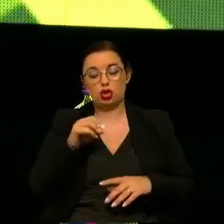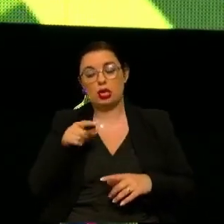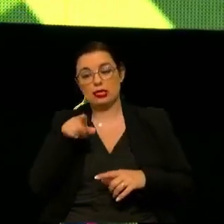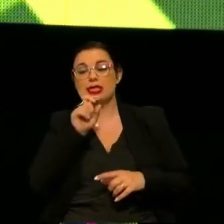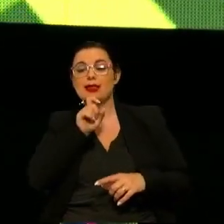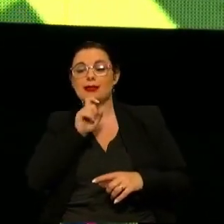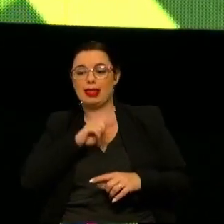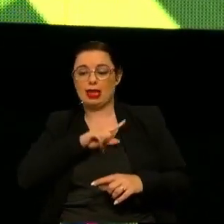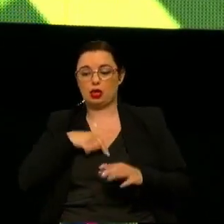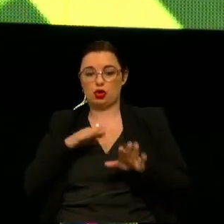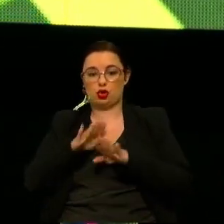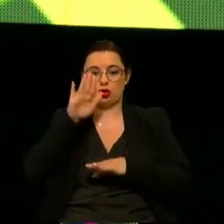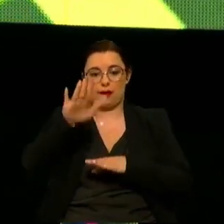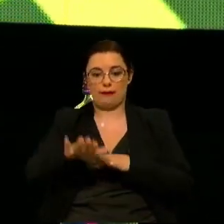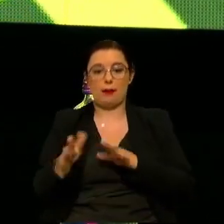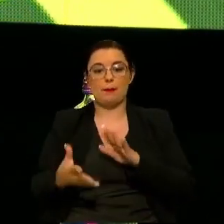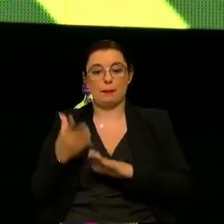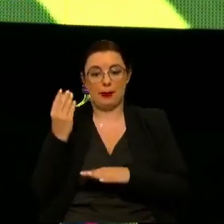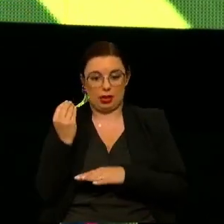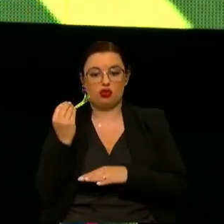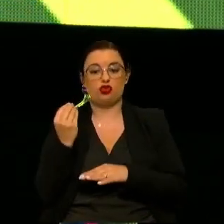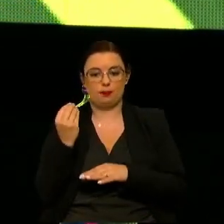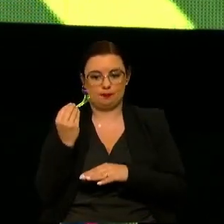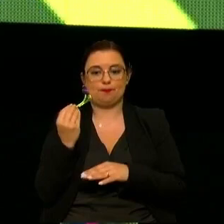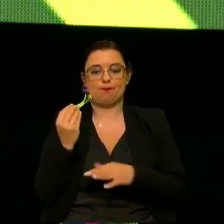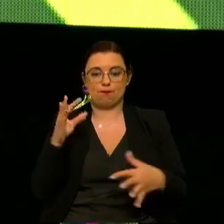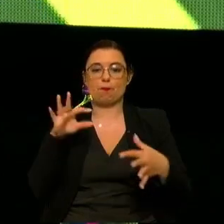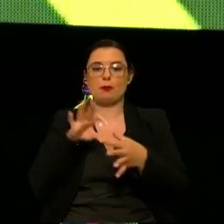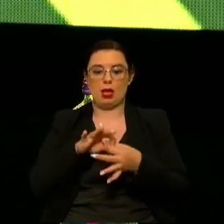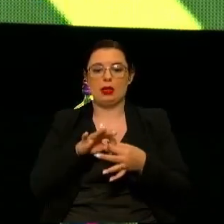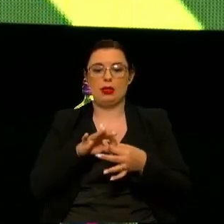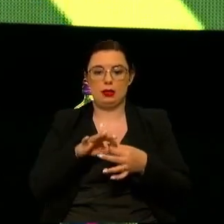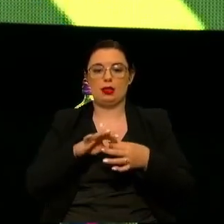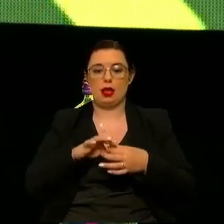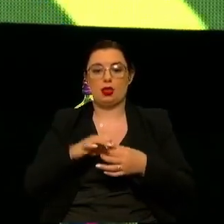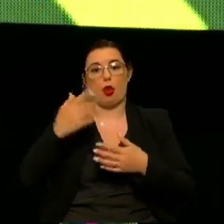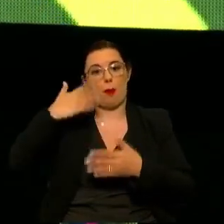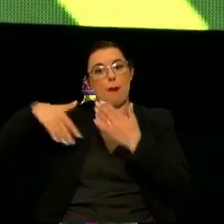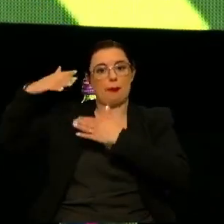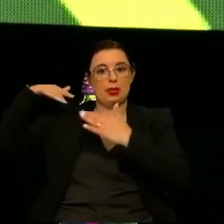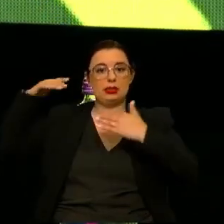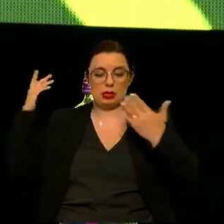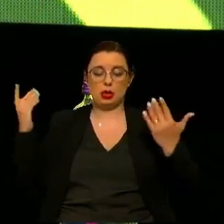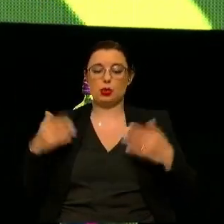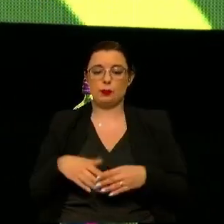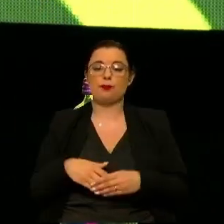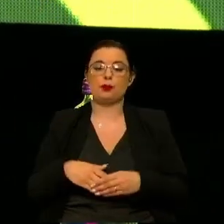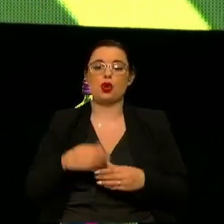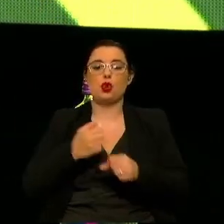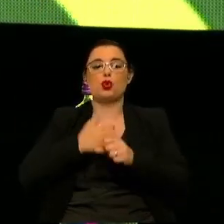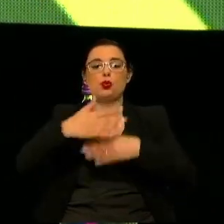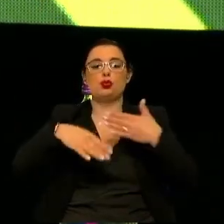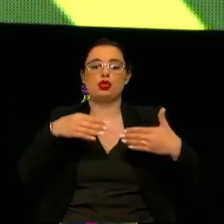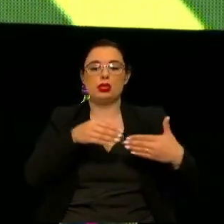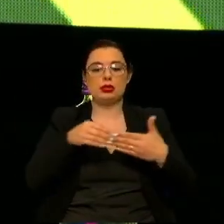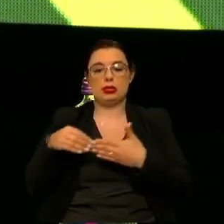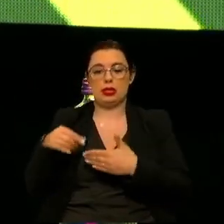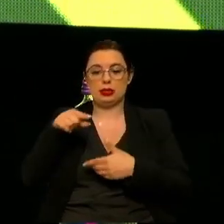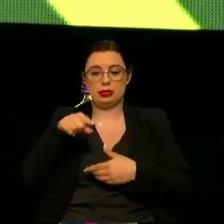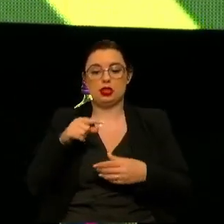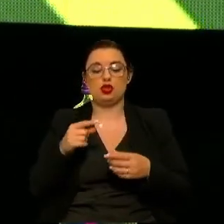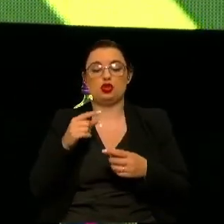partners in QCI BT description, which has allowed us to take huge steps in